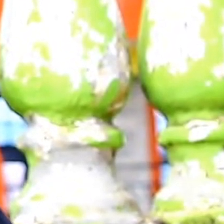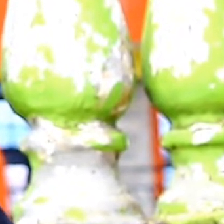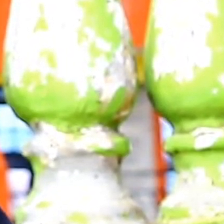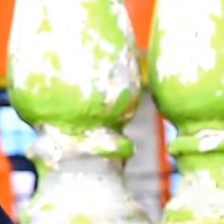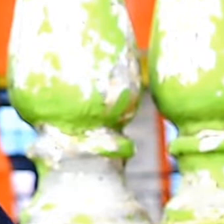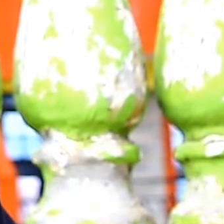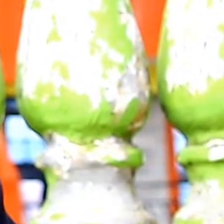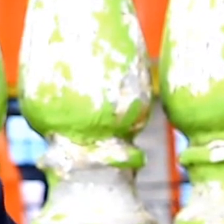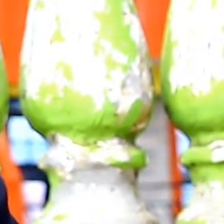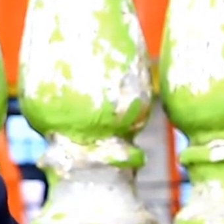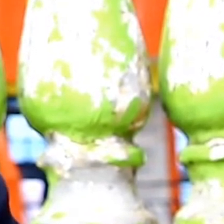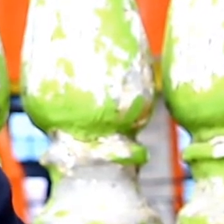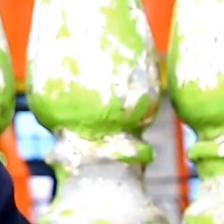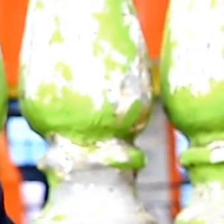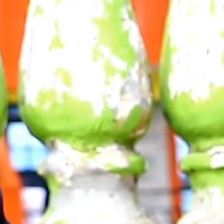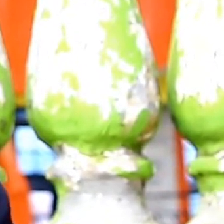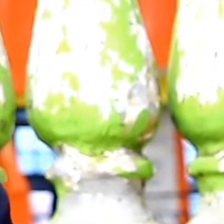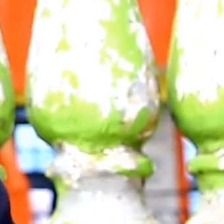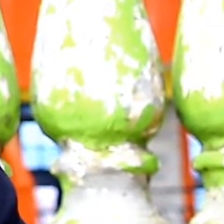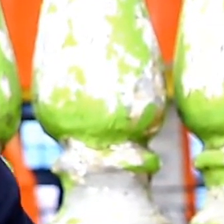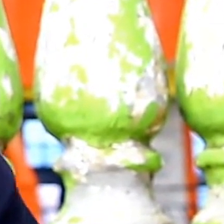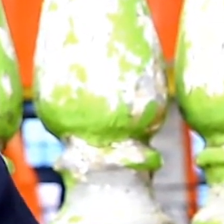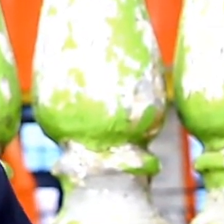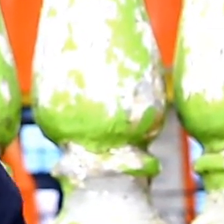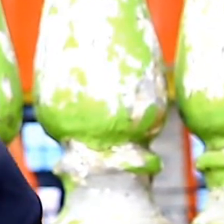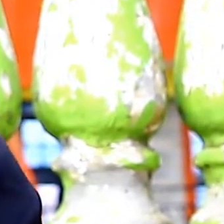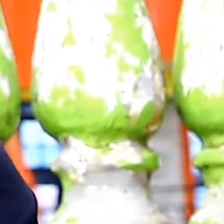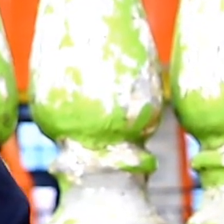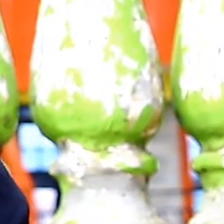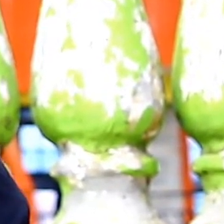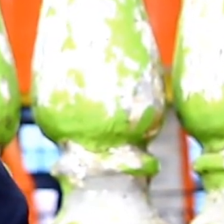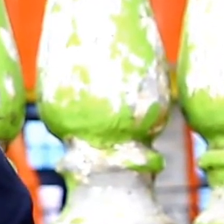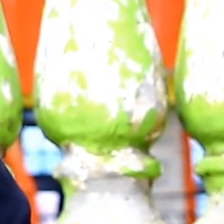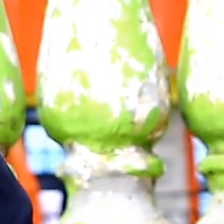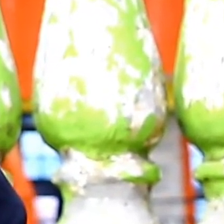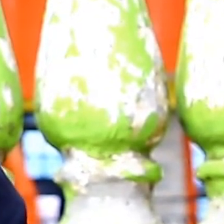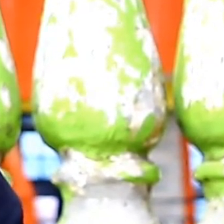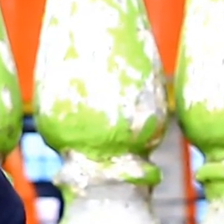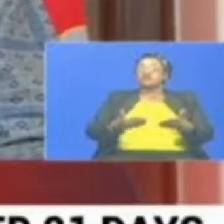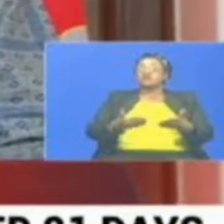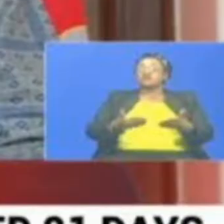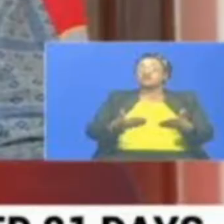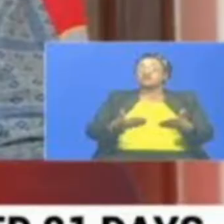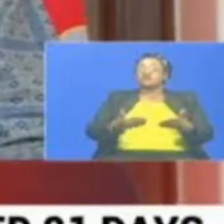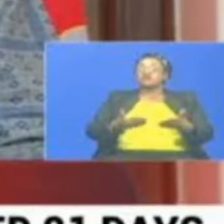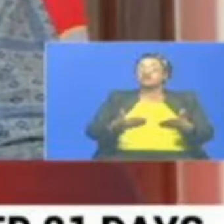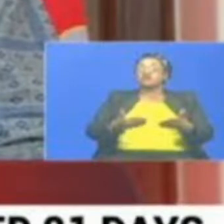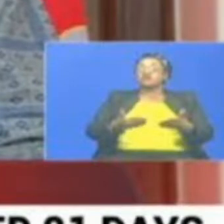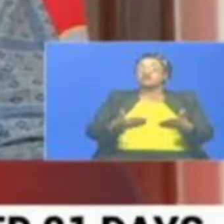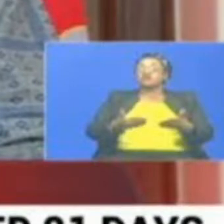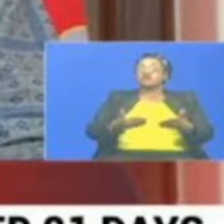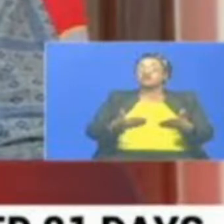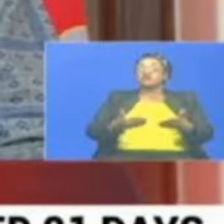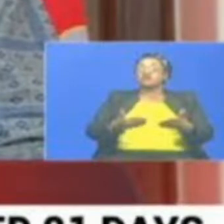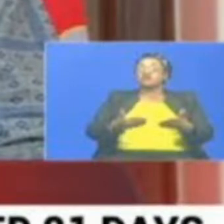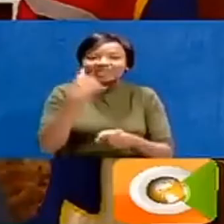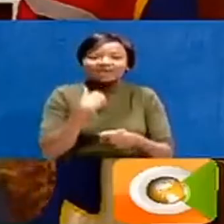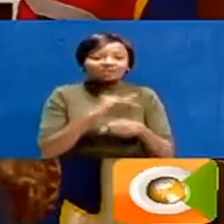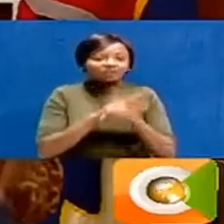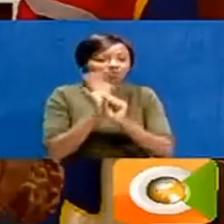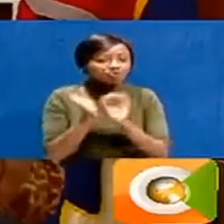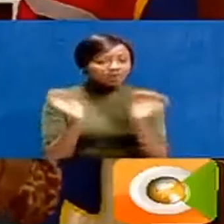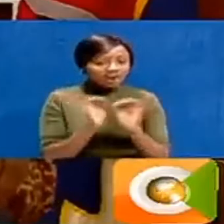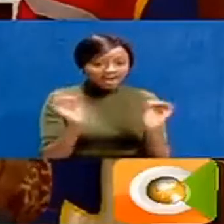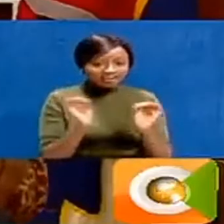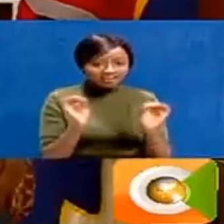President Uhuru Kenyatta yesterday announced the extension of dawn to dusk curfew, which means we will be indoors for the next 21 days. So